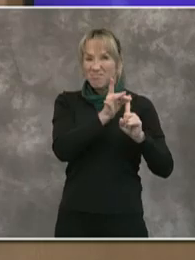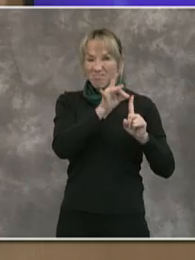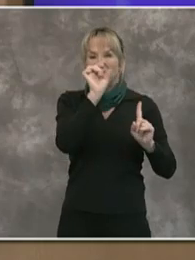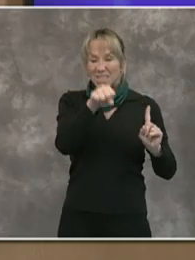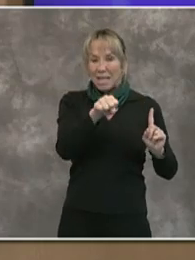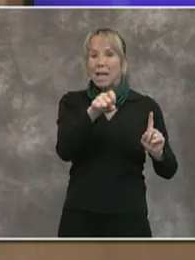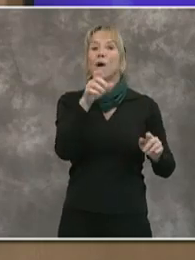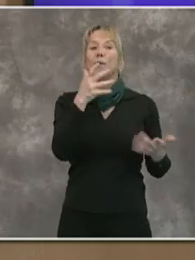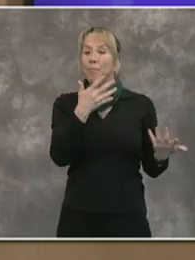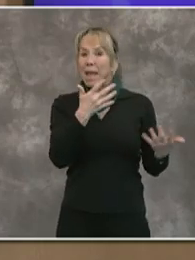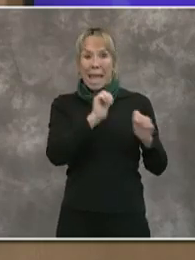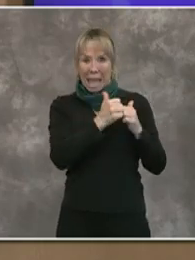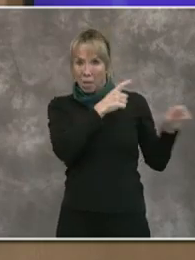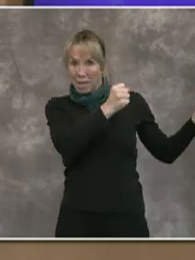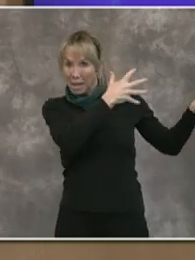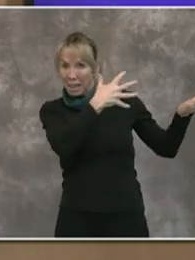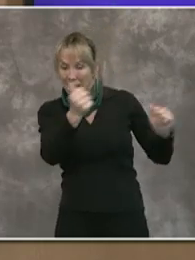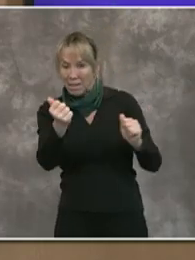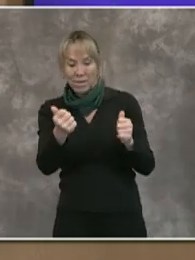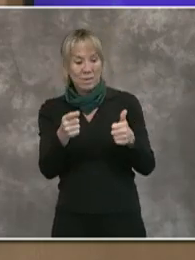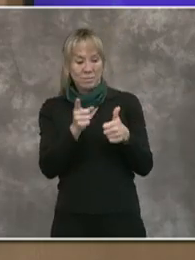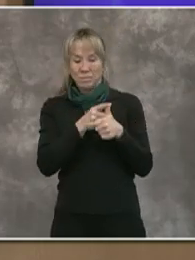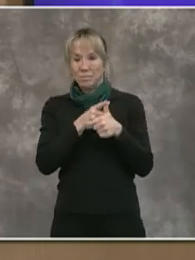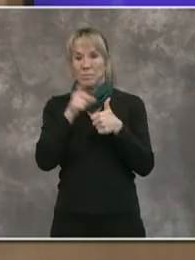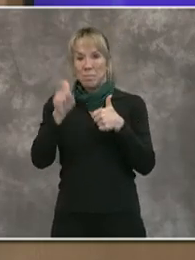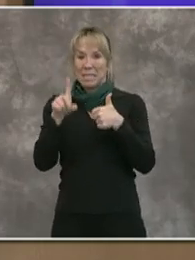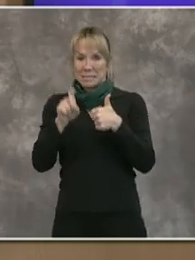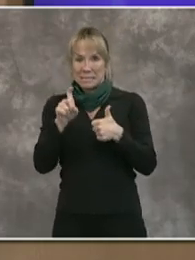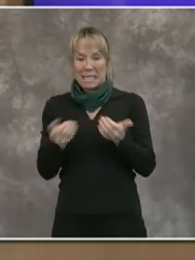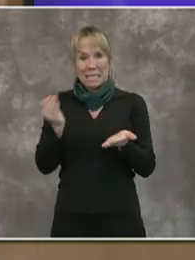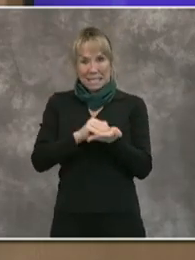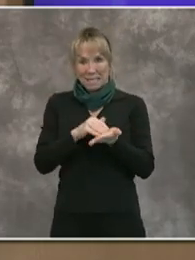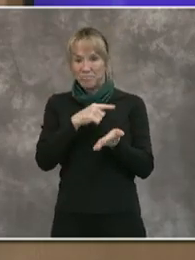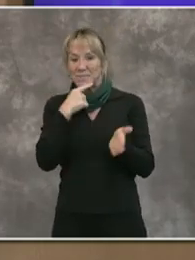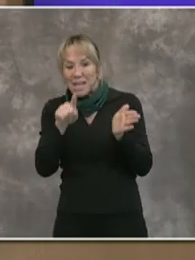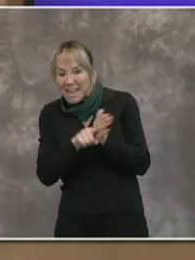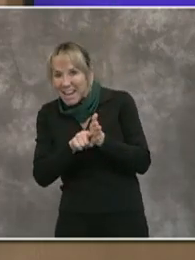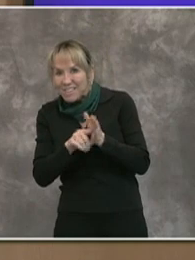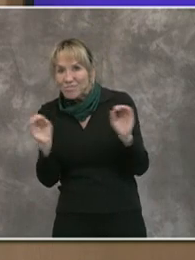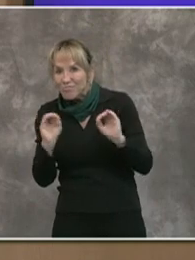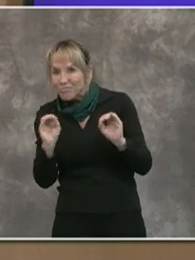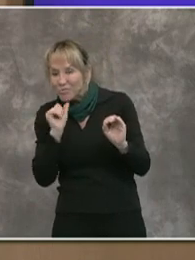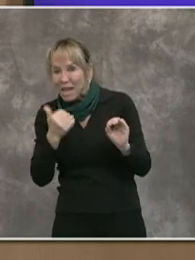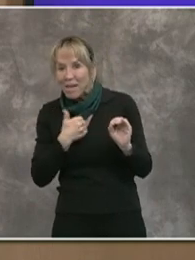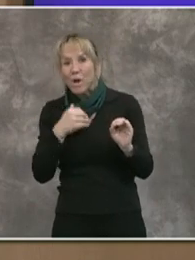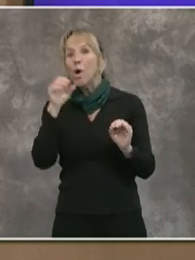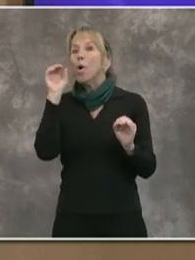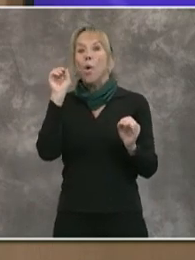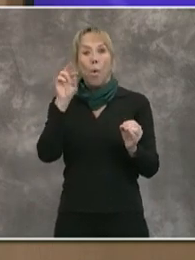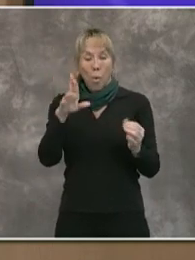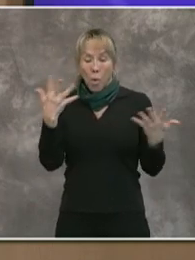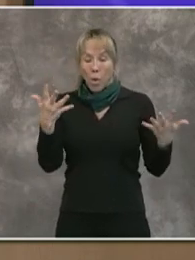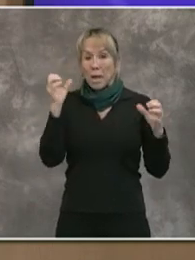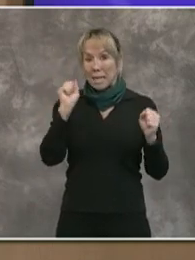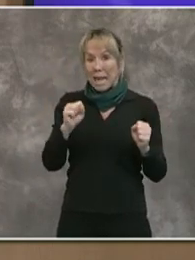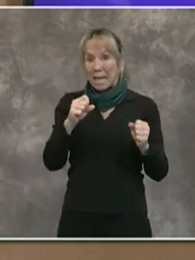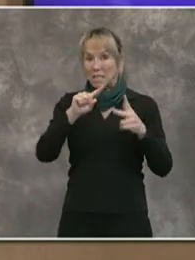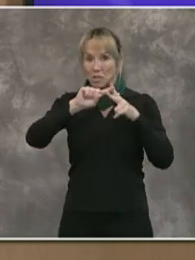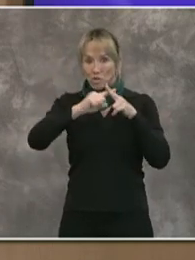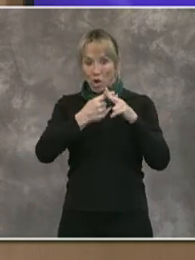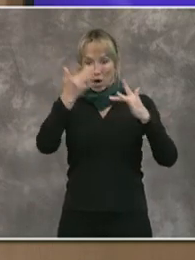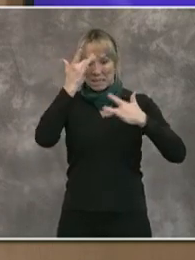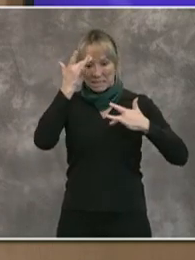be retested with a negative result, or they have to have had 7 days, past 7 days since the onset of